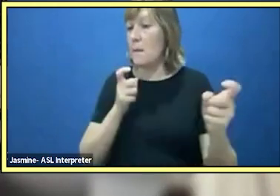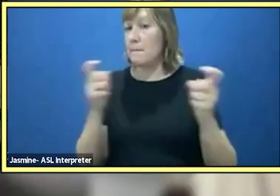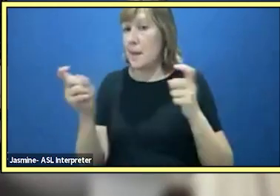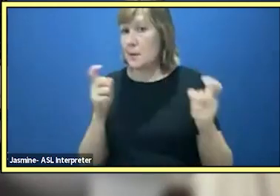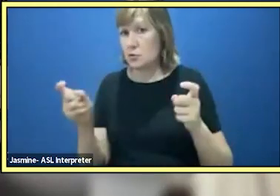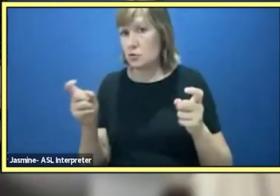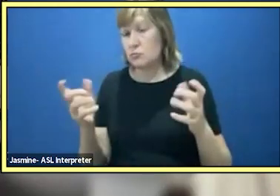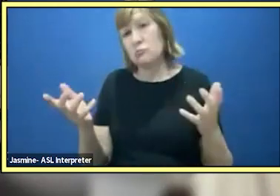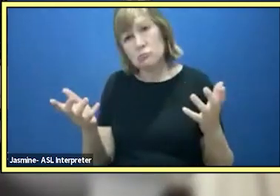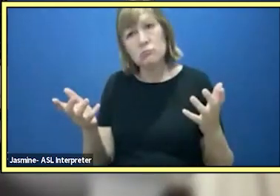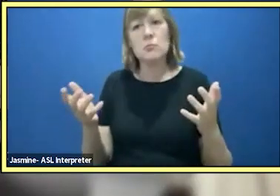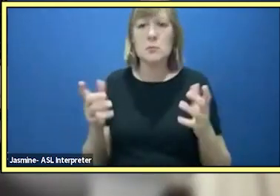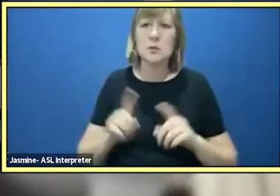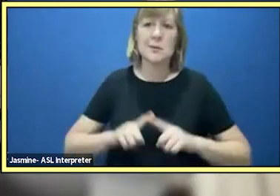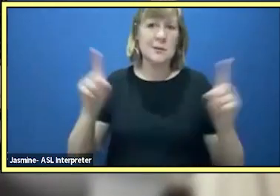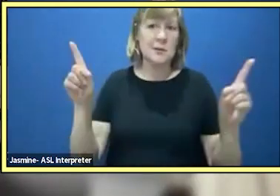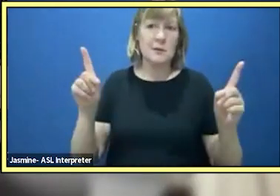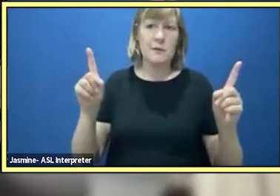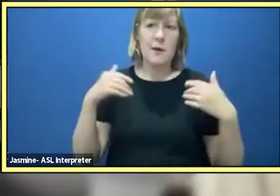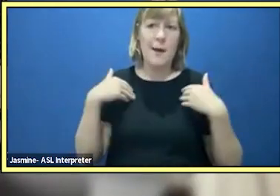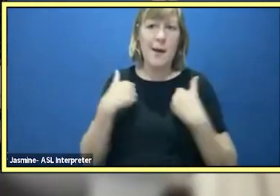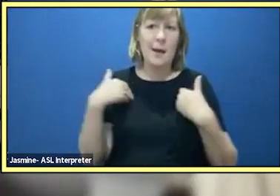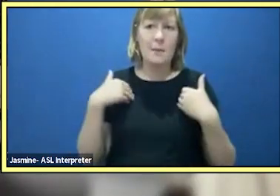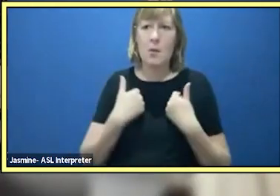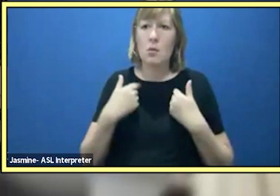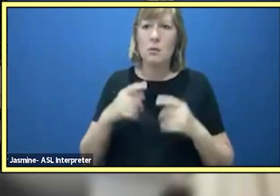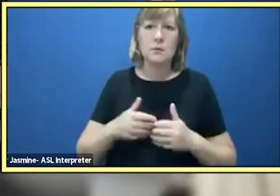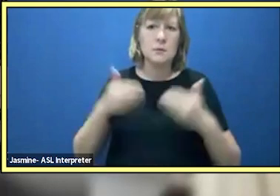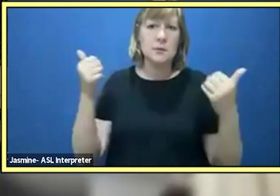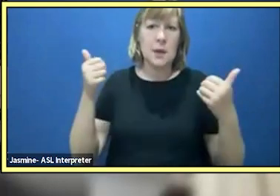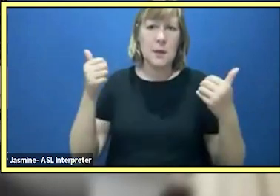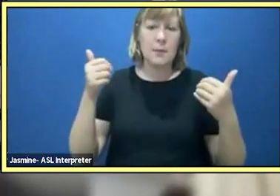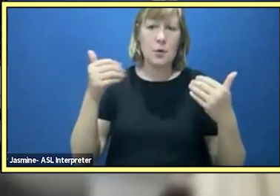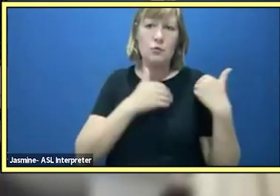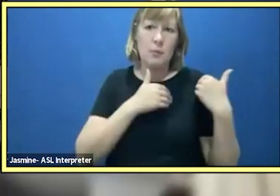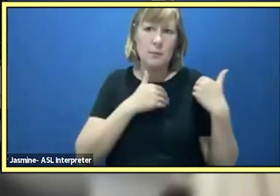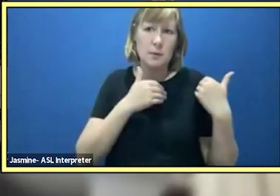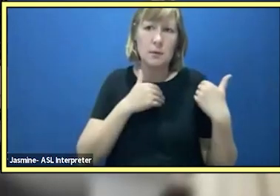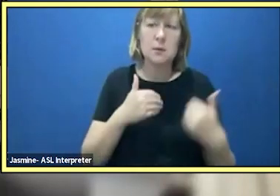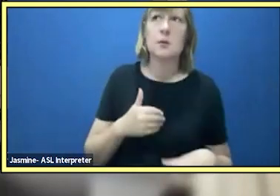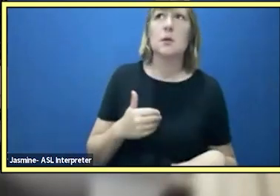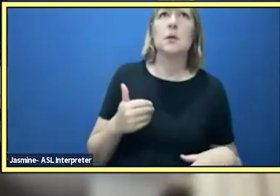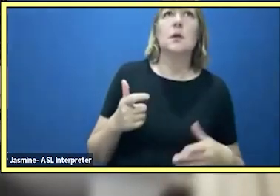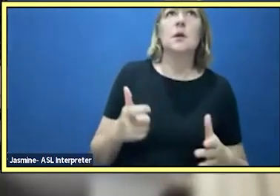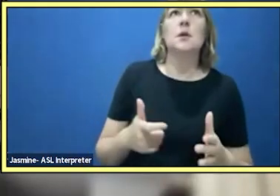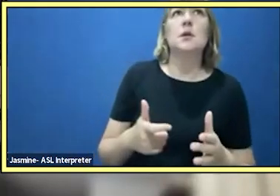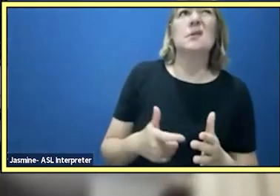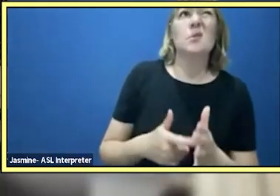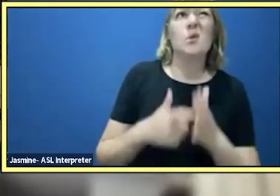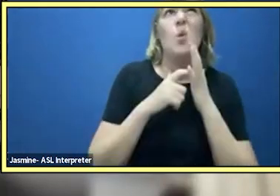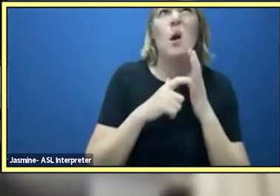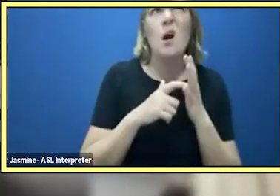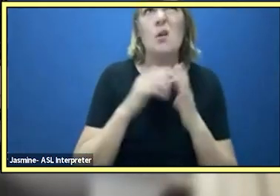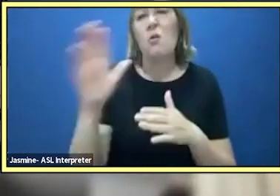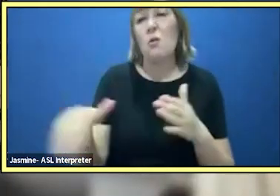It's like two separate. So to require all the current plan writers that do their job, know